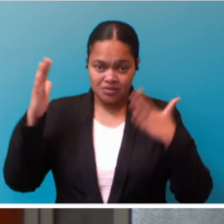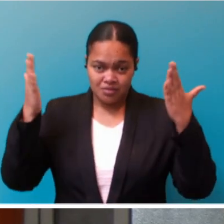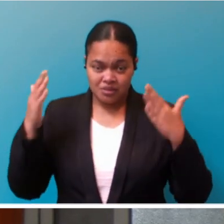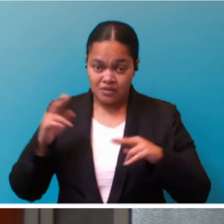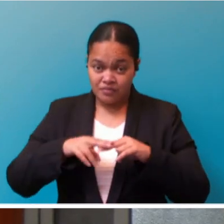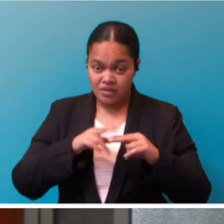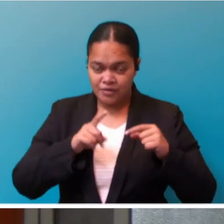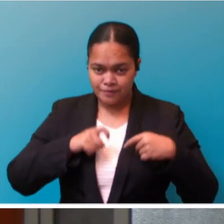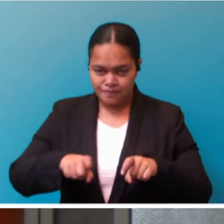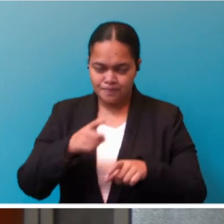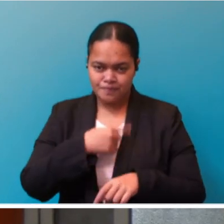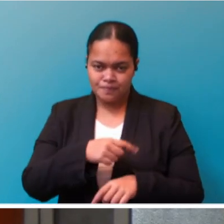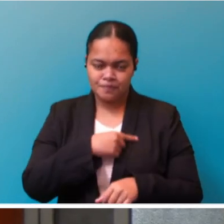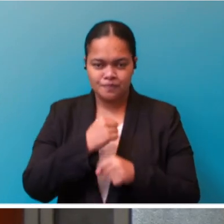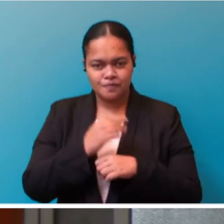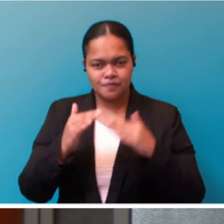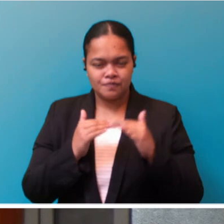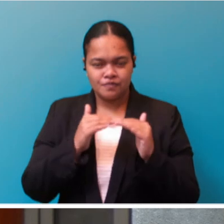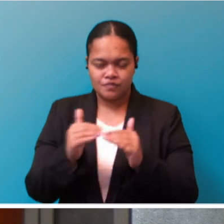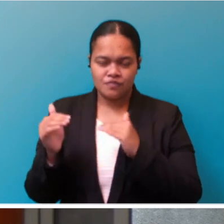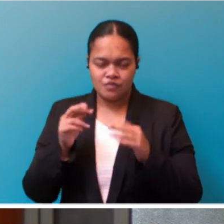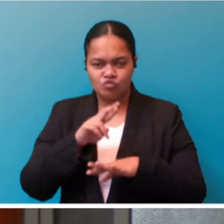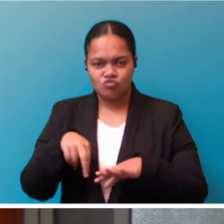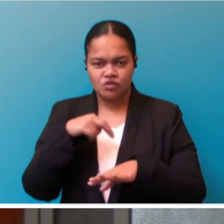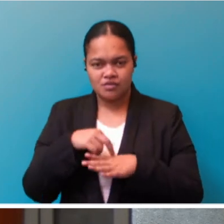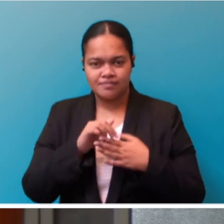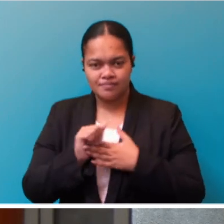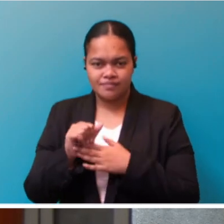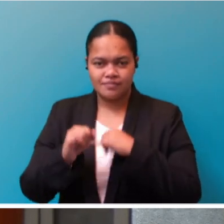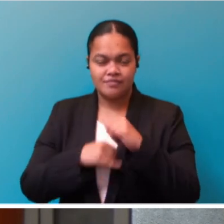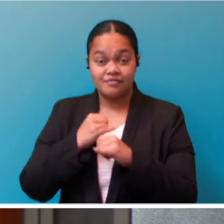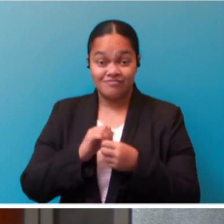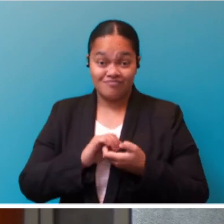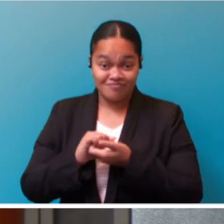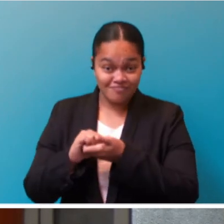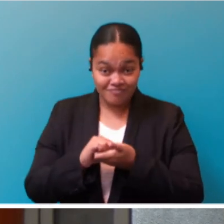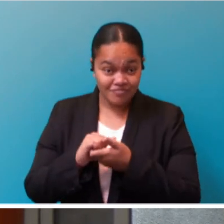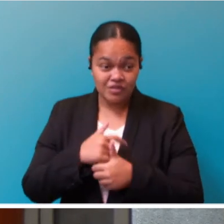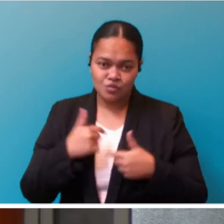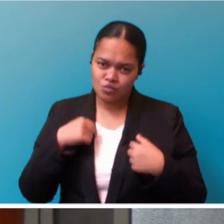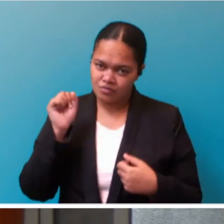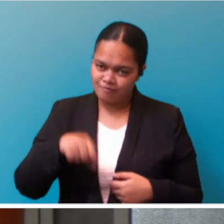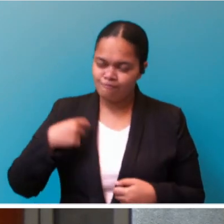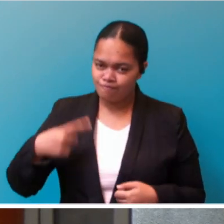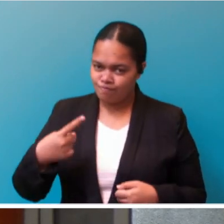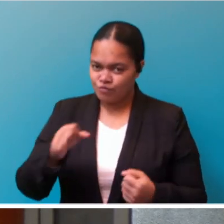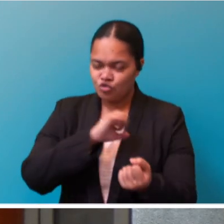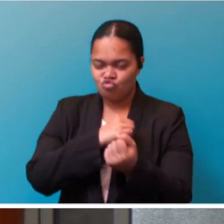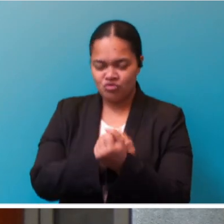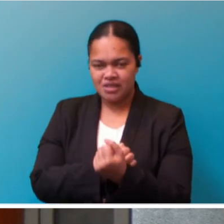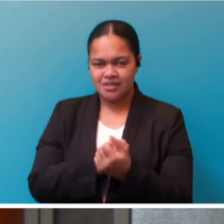Fiji remains committed to gender equality, regional leadership, and international collaboration. We will continue strengthening